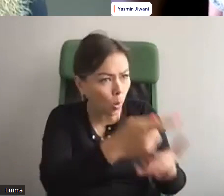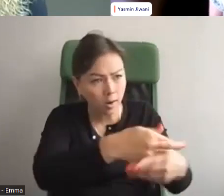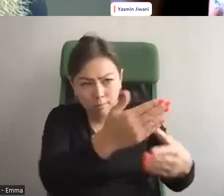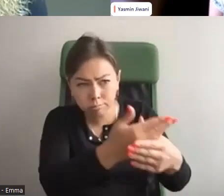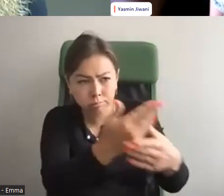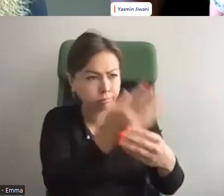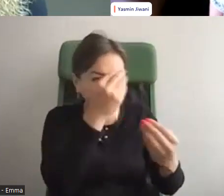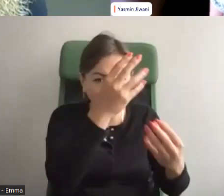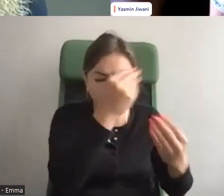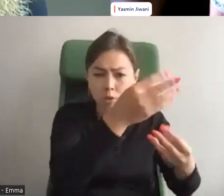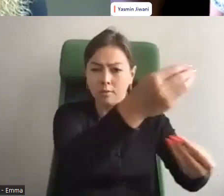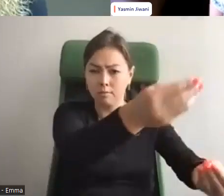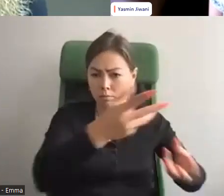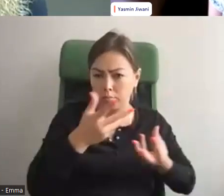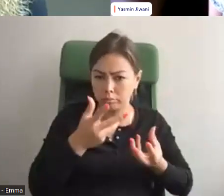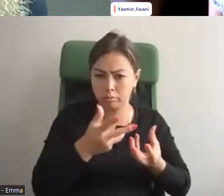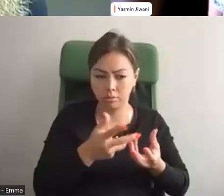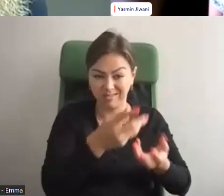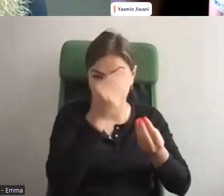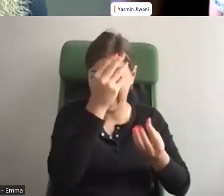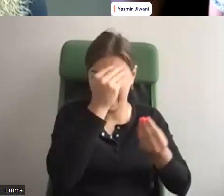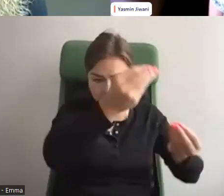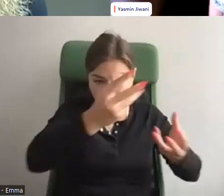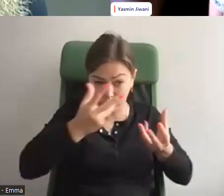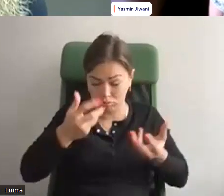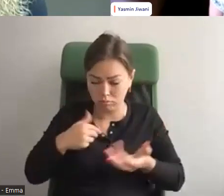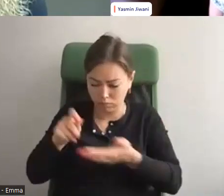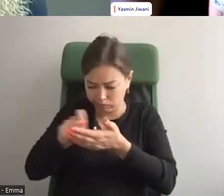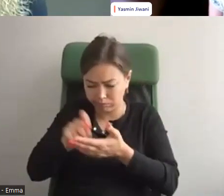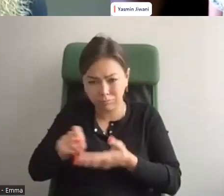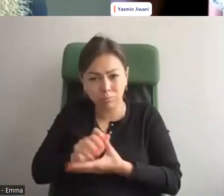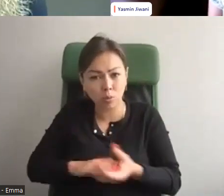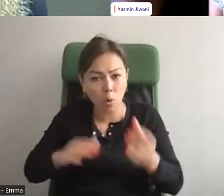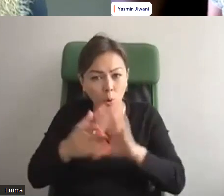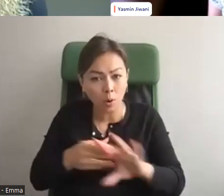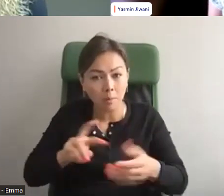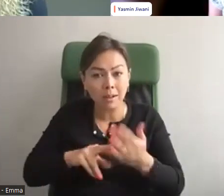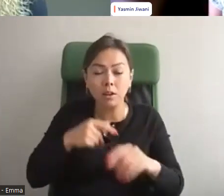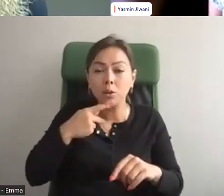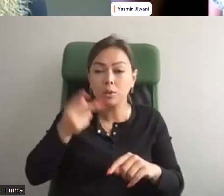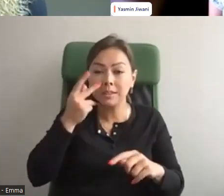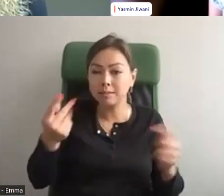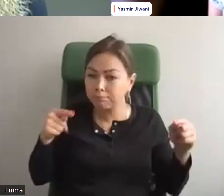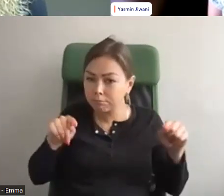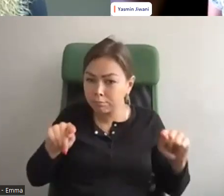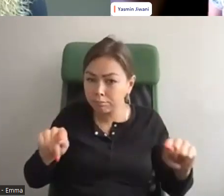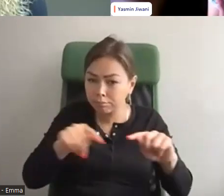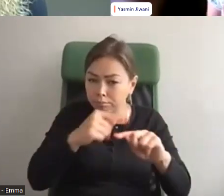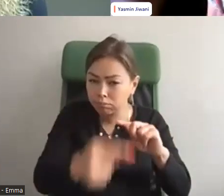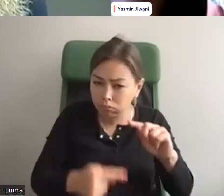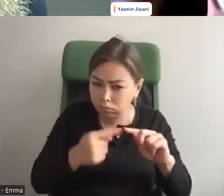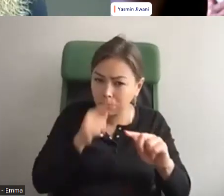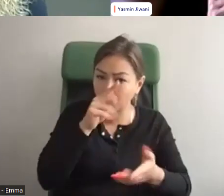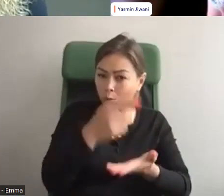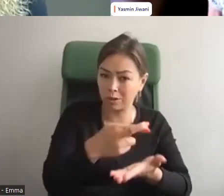data in which they could write the stories. So this is where you see, in fact, this kind of sort of like twinning of resources. But it's